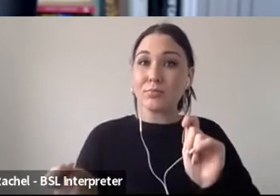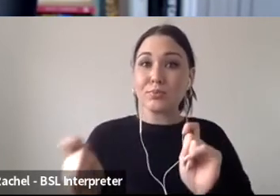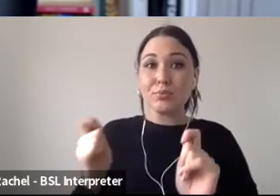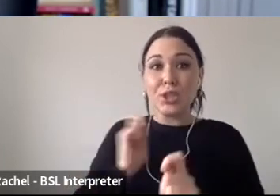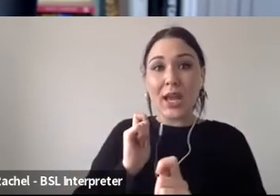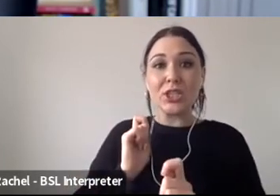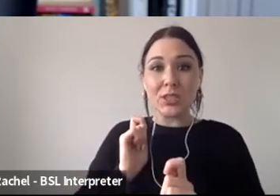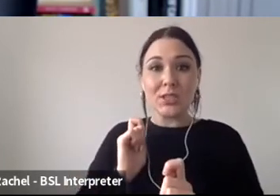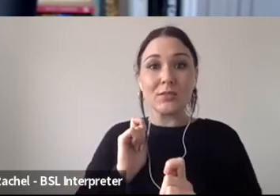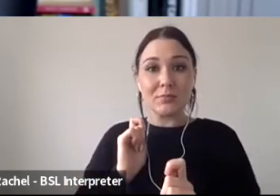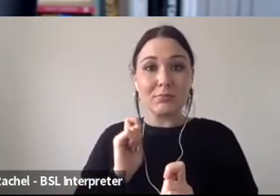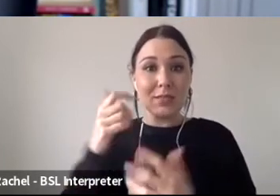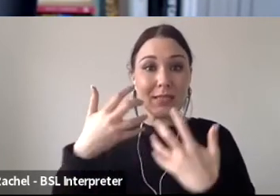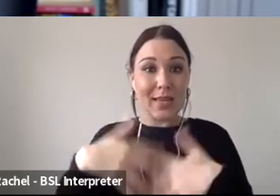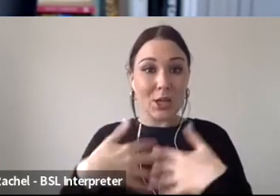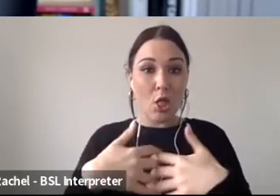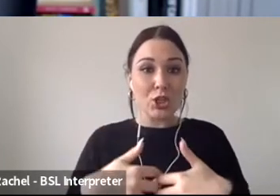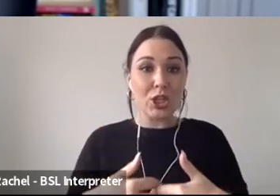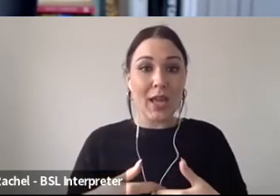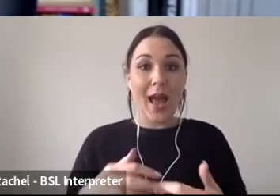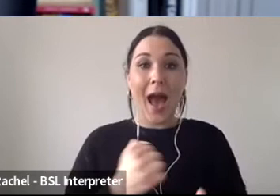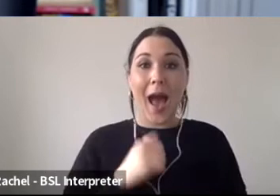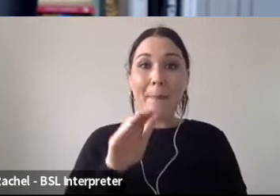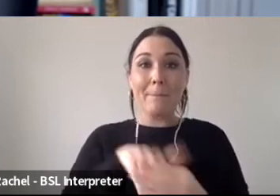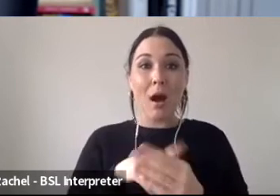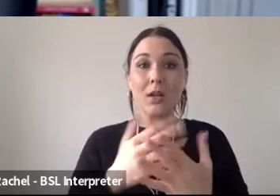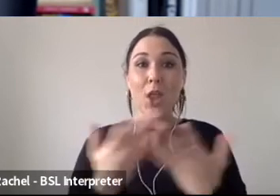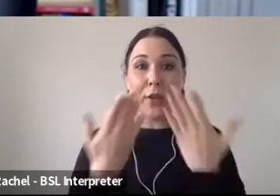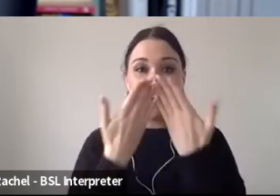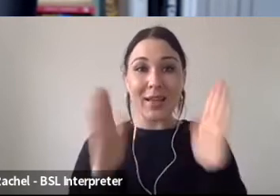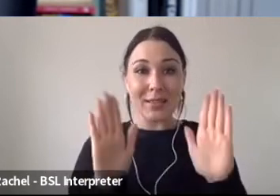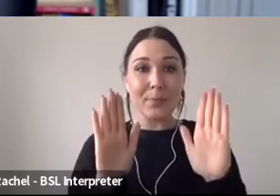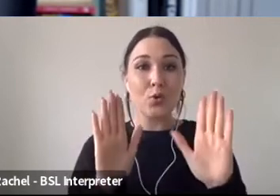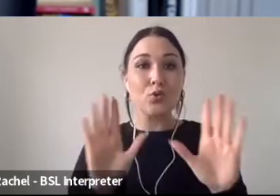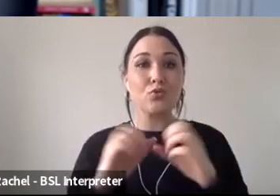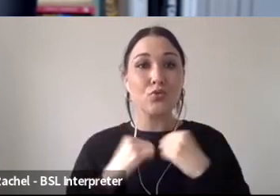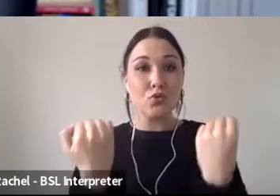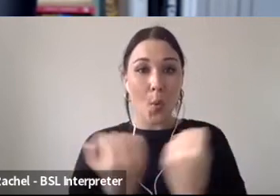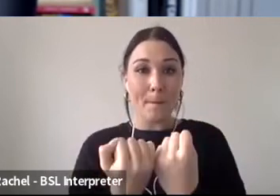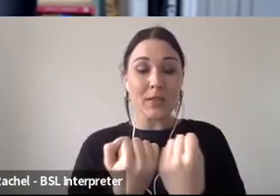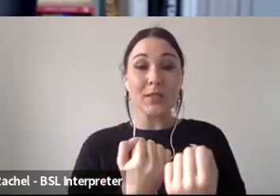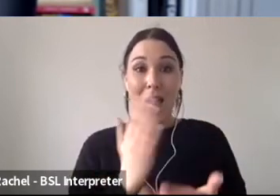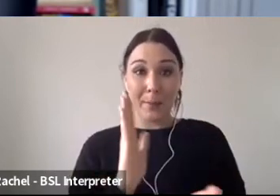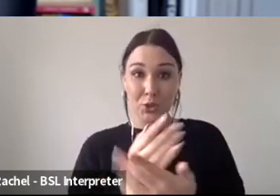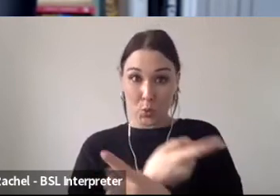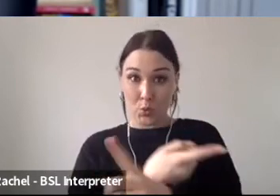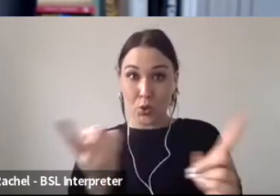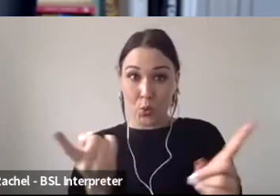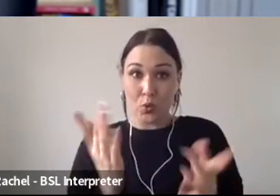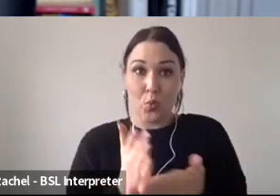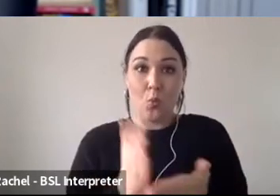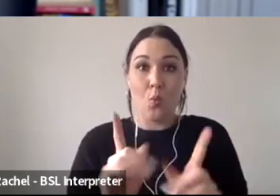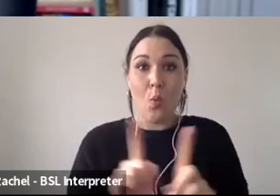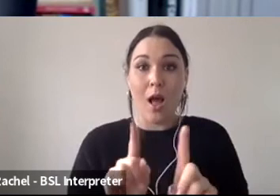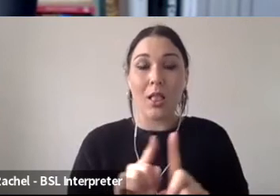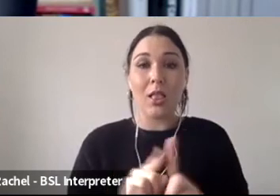technology. I'm part of lots of Facebook groups. I'm sure other colleagues on the call are too, around deafness, and I